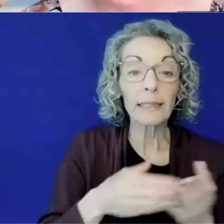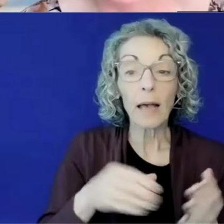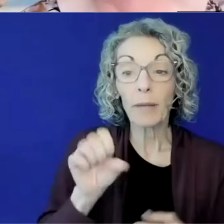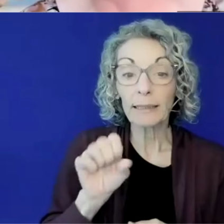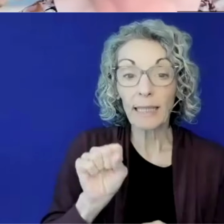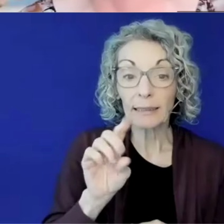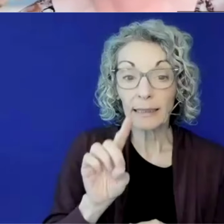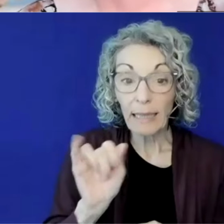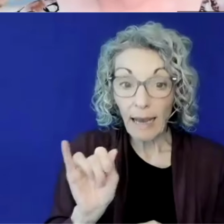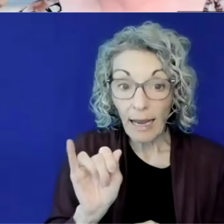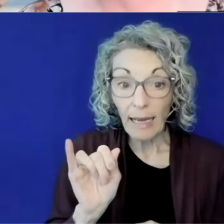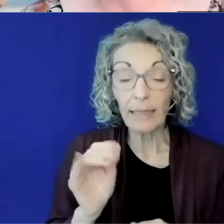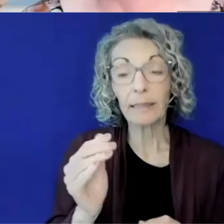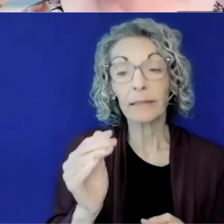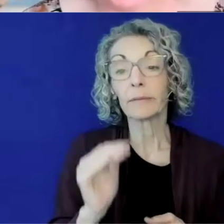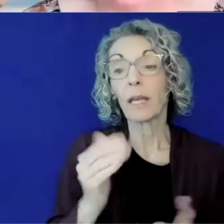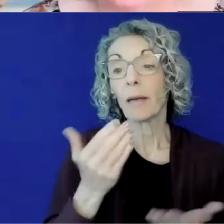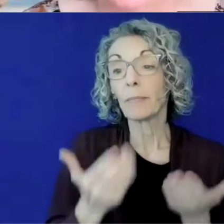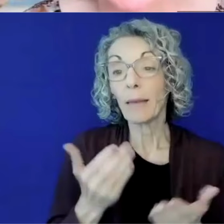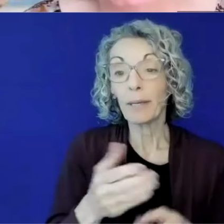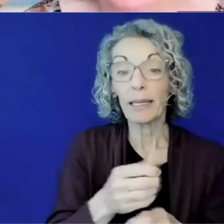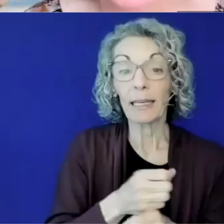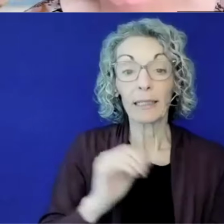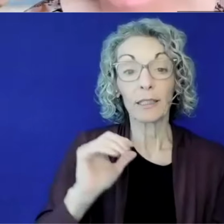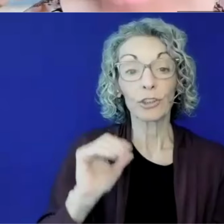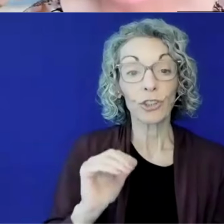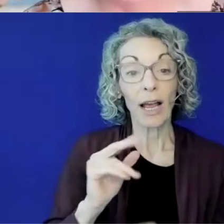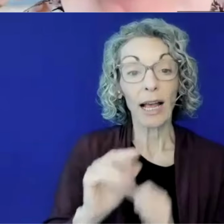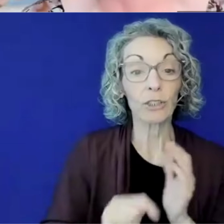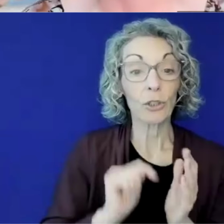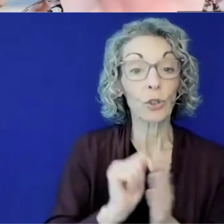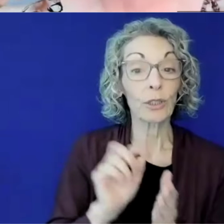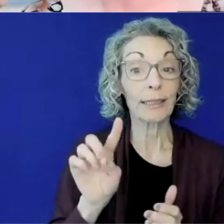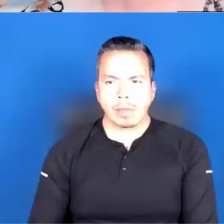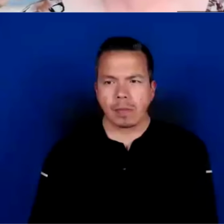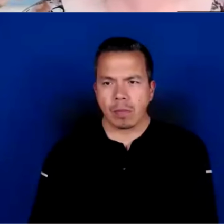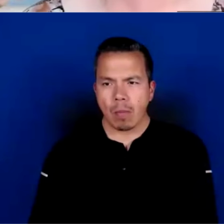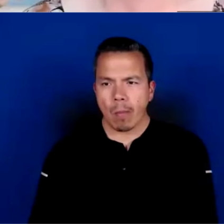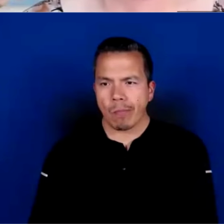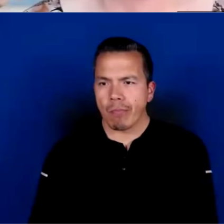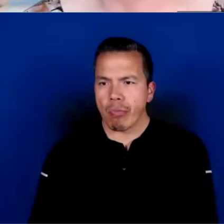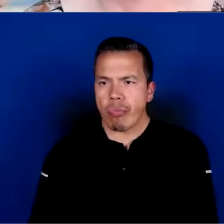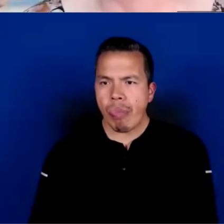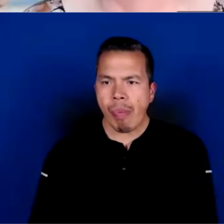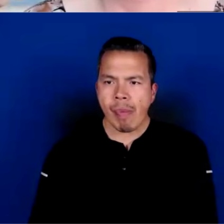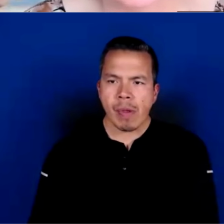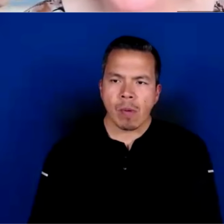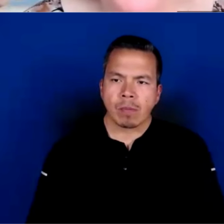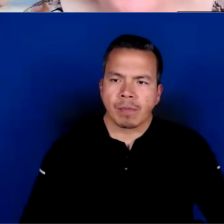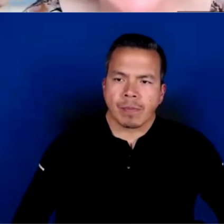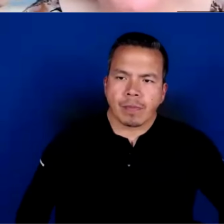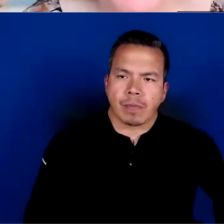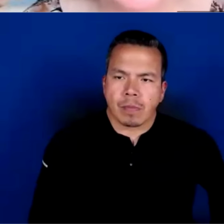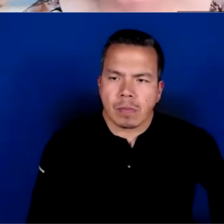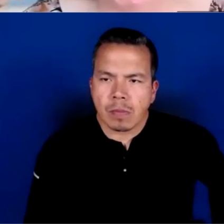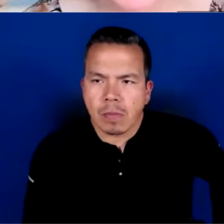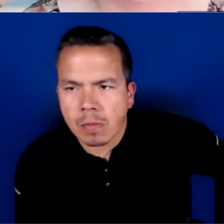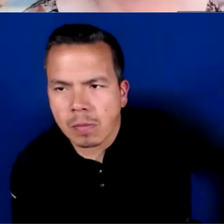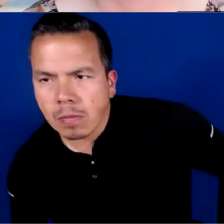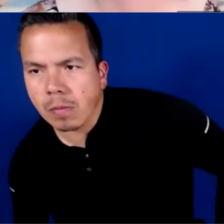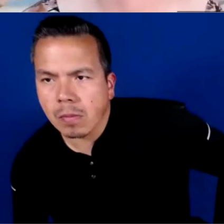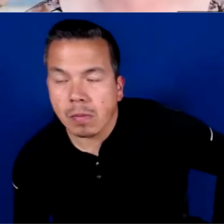disability insurance. Maybe they get childhood disability benefits. Maybe they're getting a regular gift from